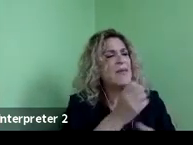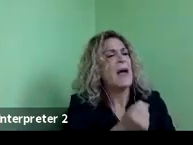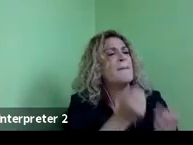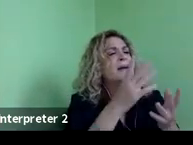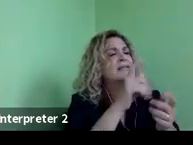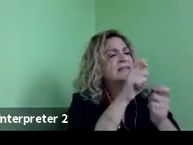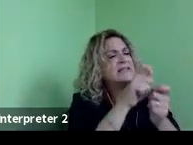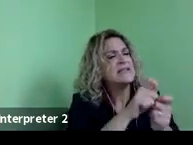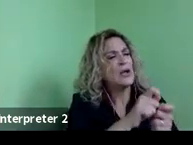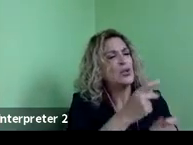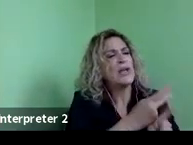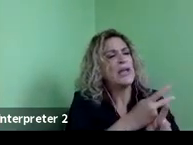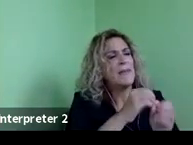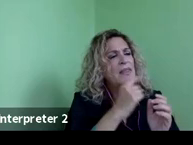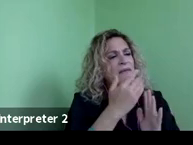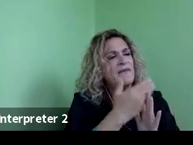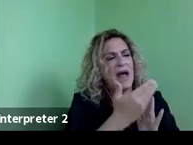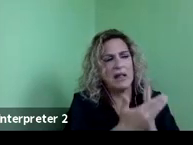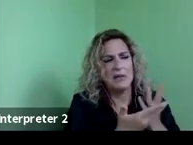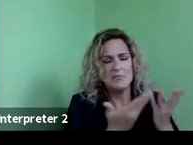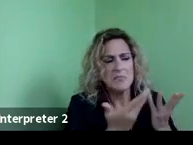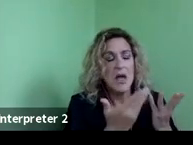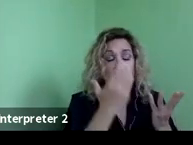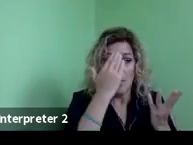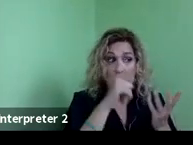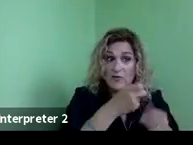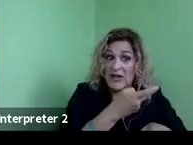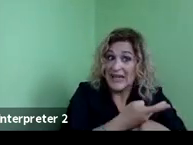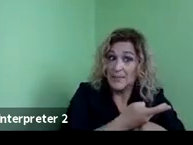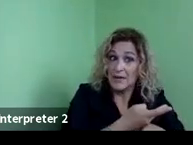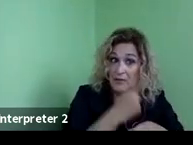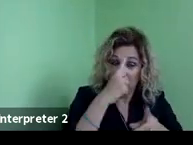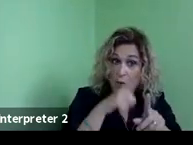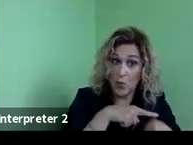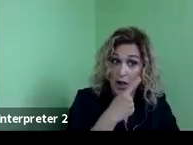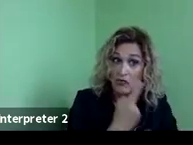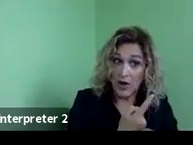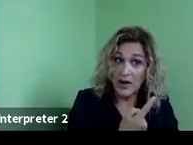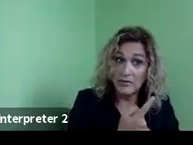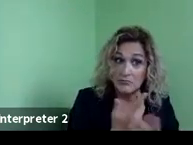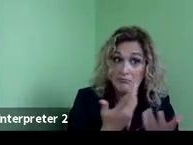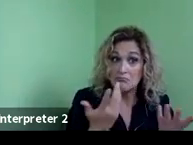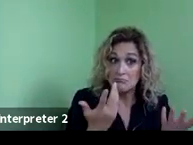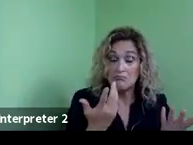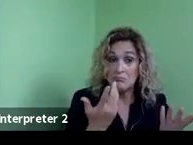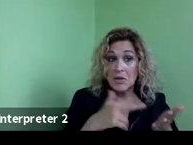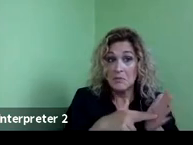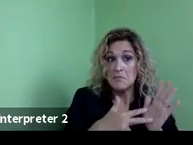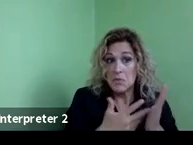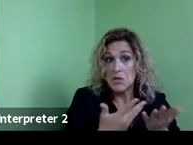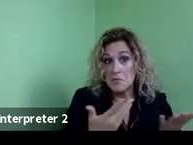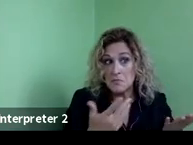are you putting in it? Because you're going to have to keep it for a while, right? And the risks for